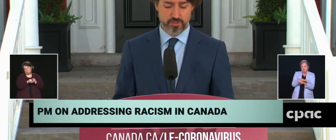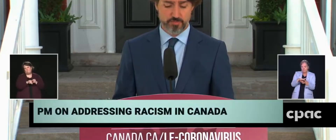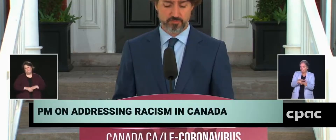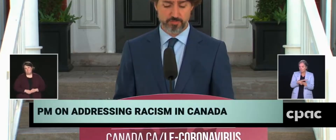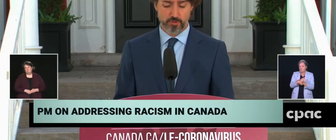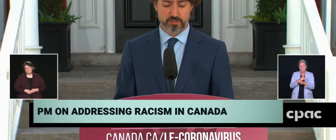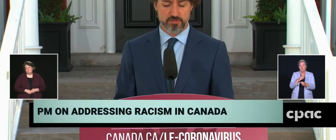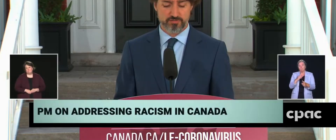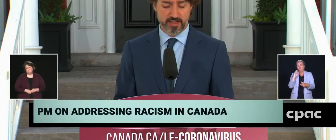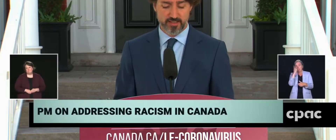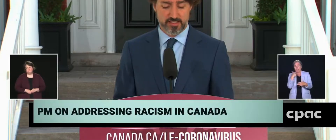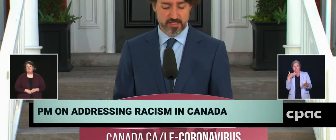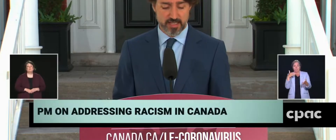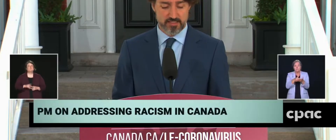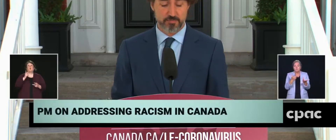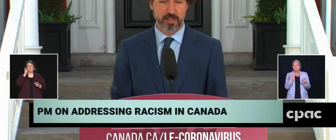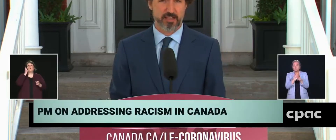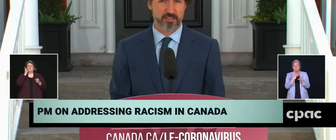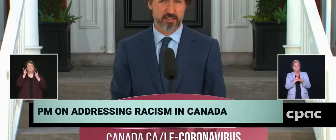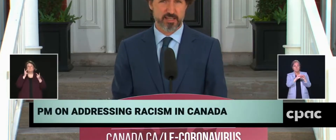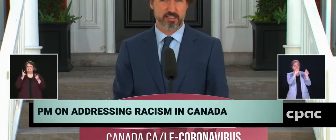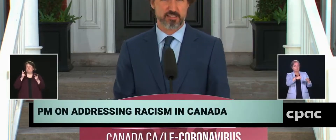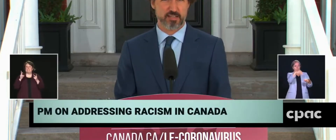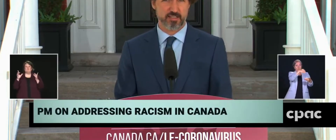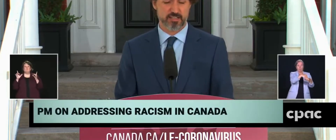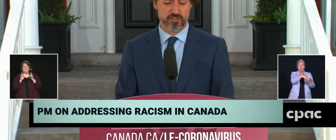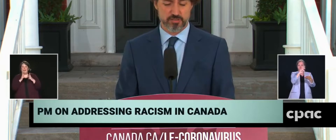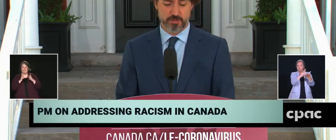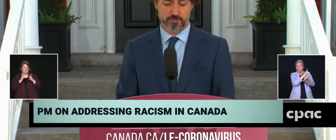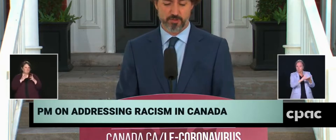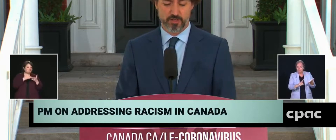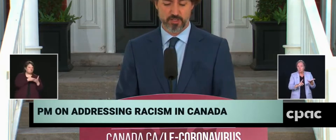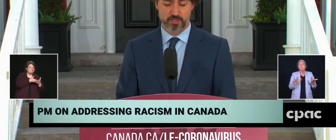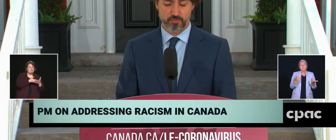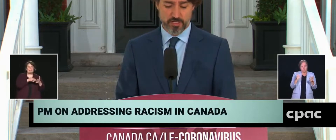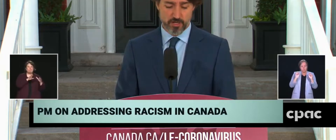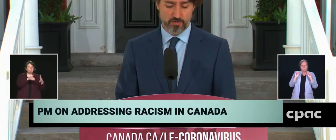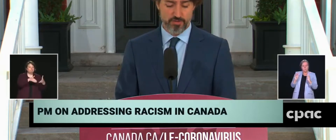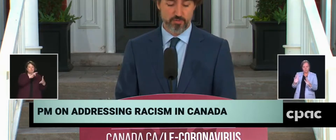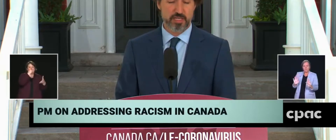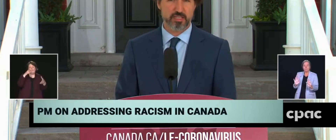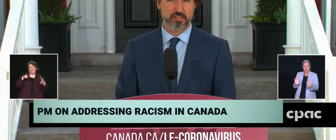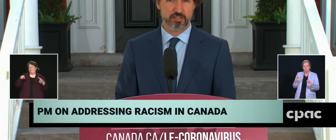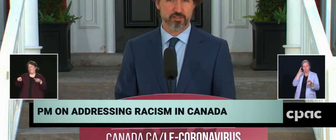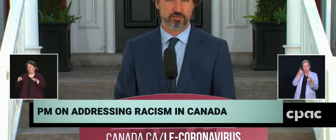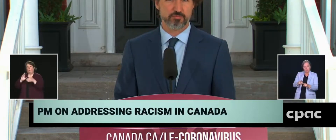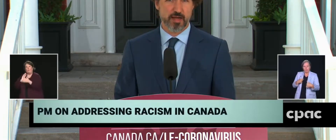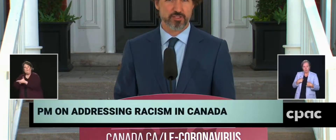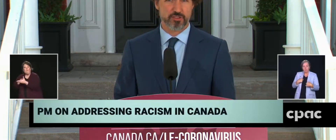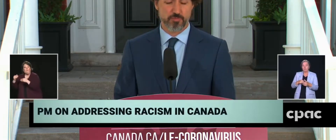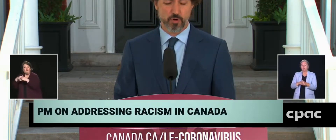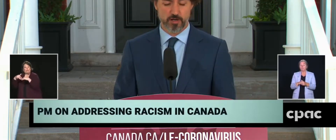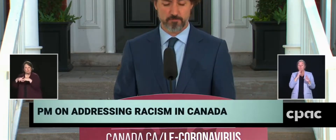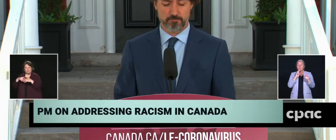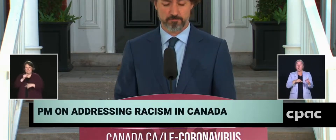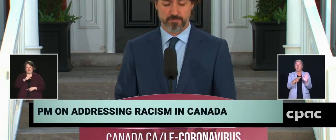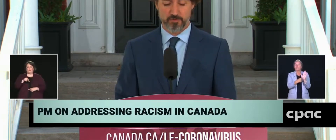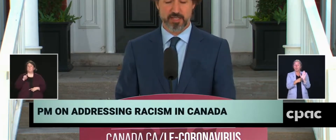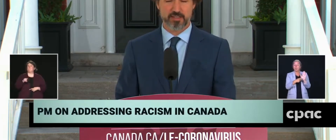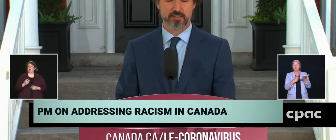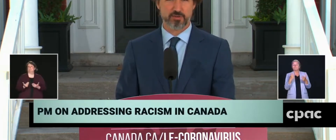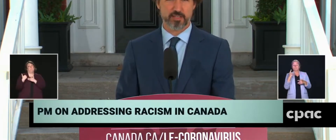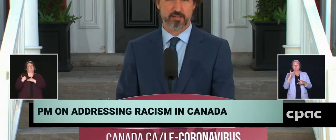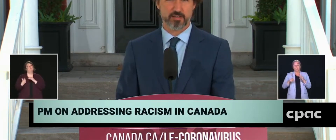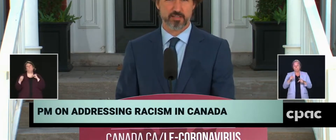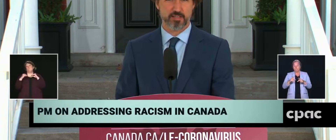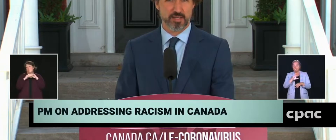many disturbing reports of violence against Black Canadians and Indigenous people, we know that we need to do much more, and